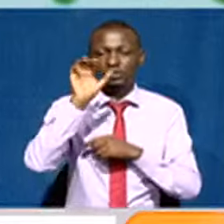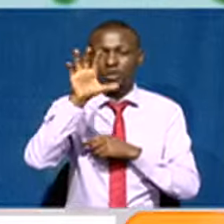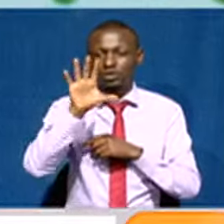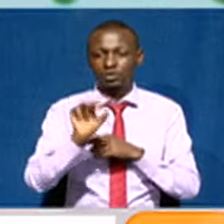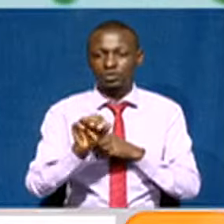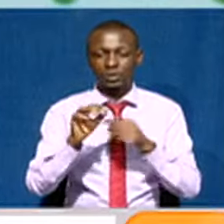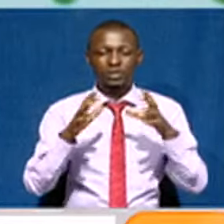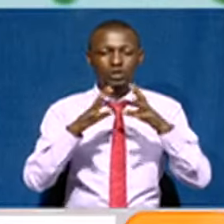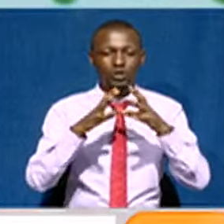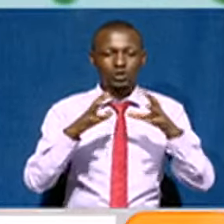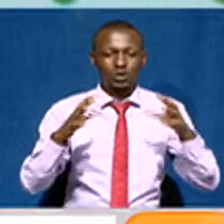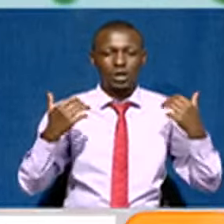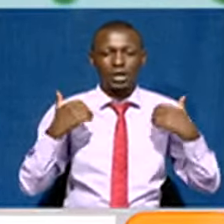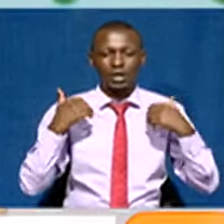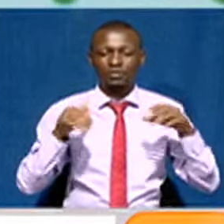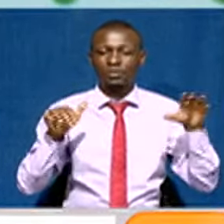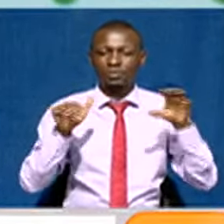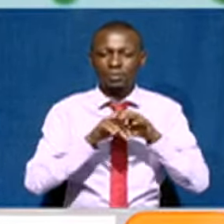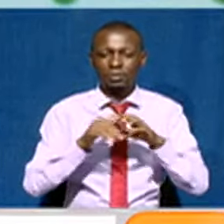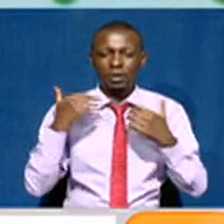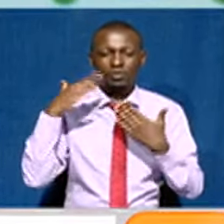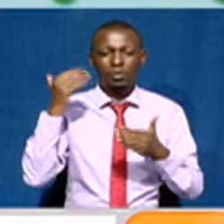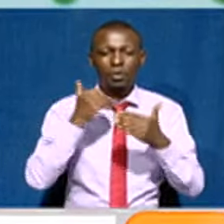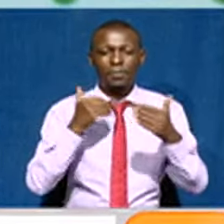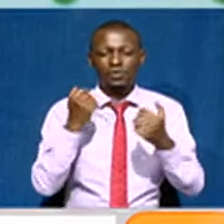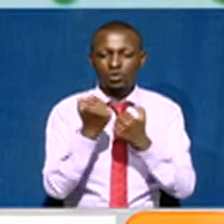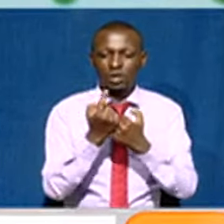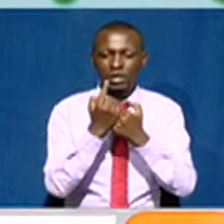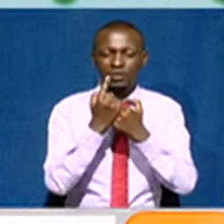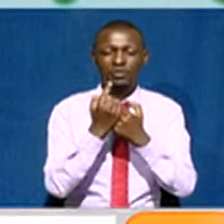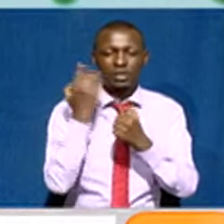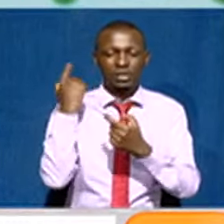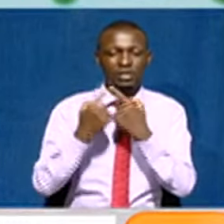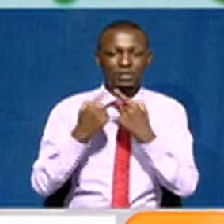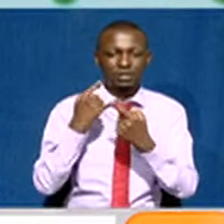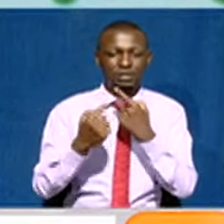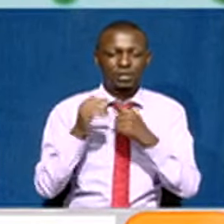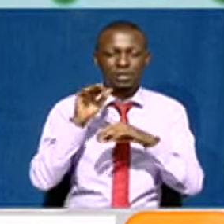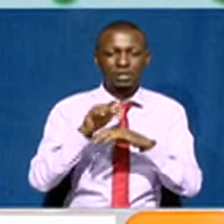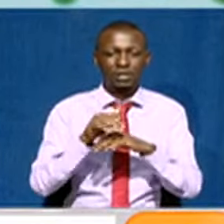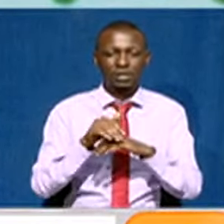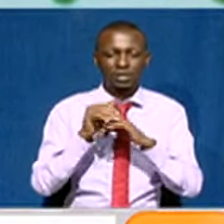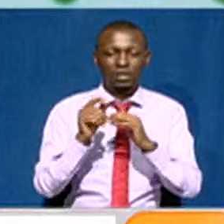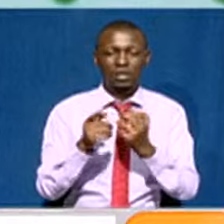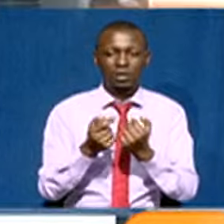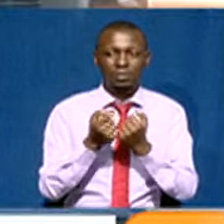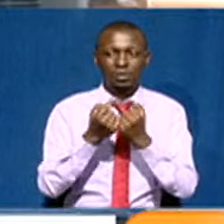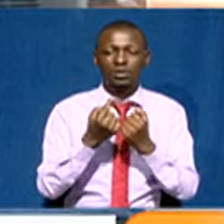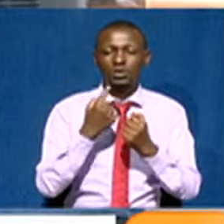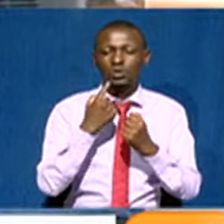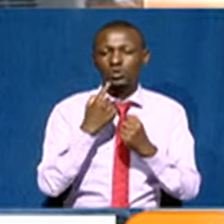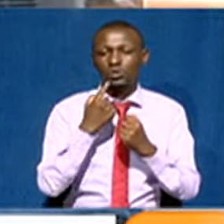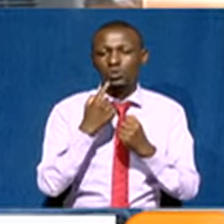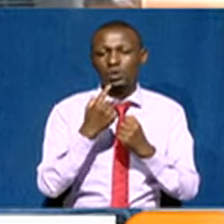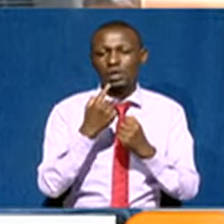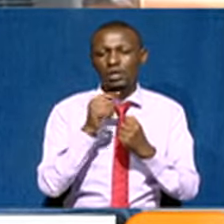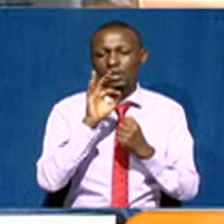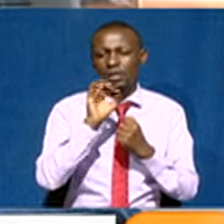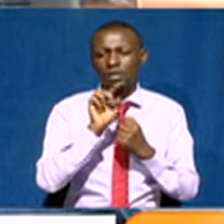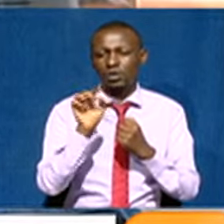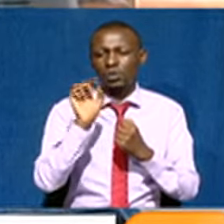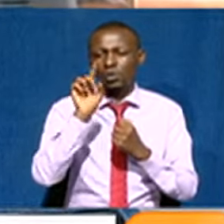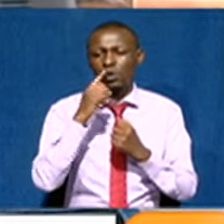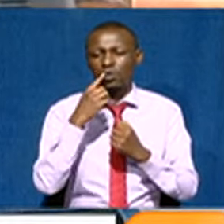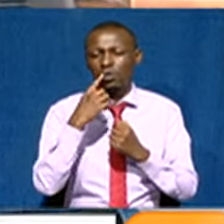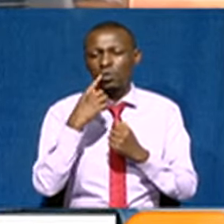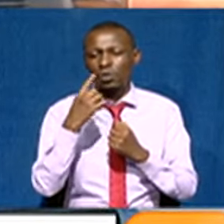in terms of the membership from 11 to last year, we hit 130, 250. We've seen our asset